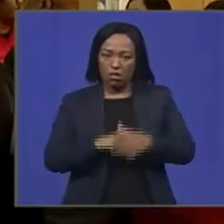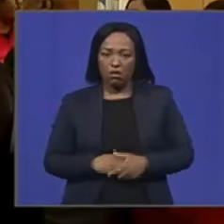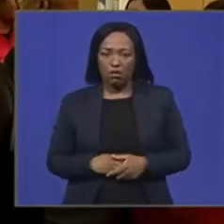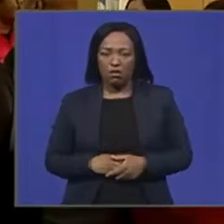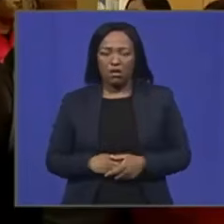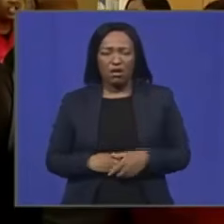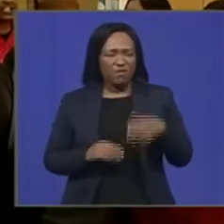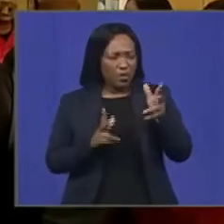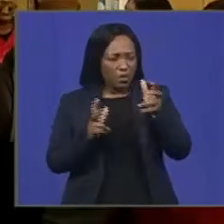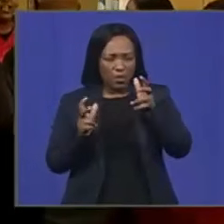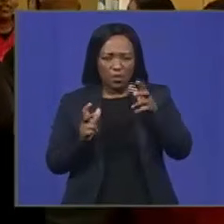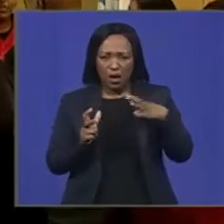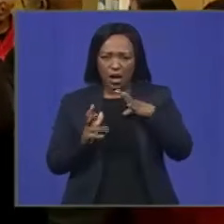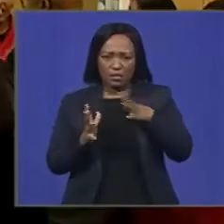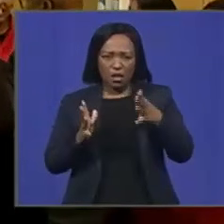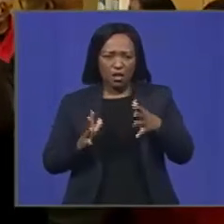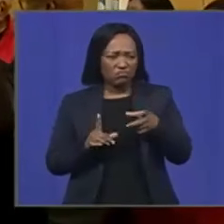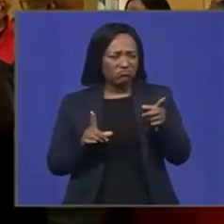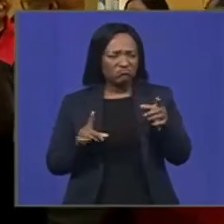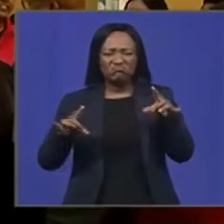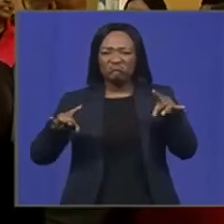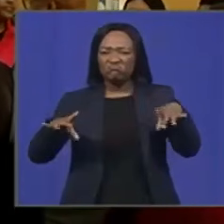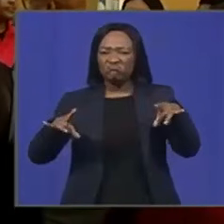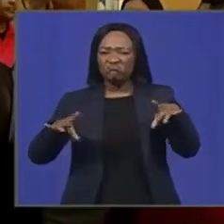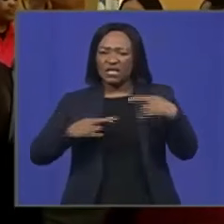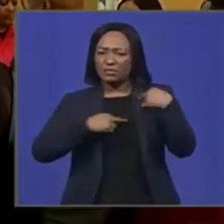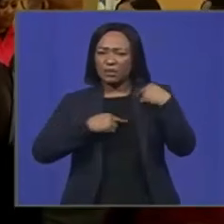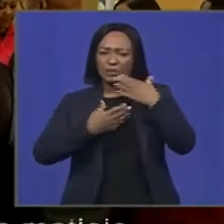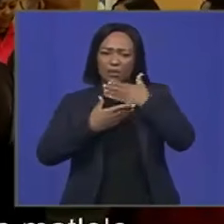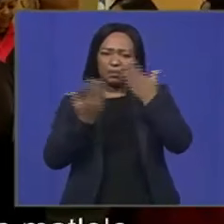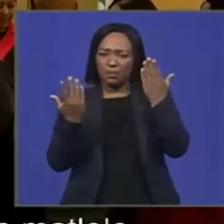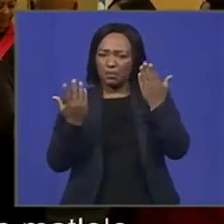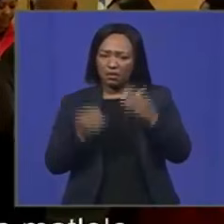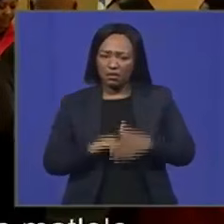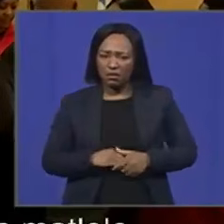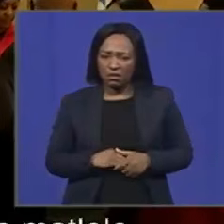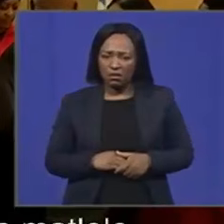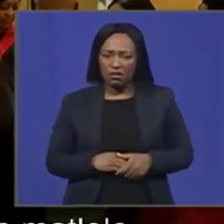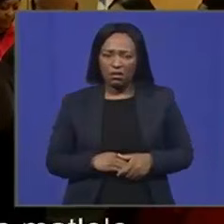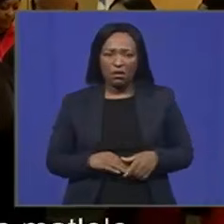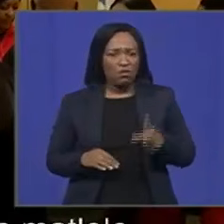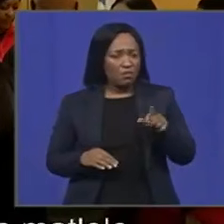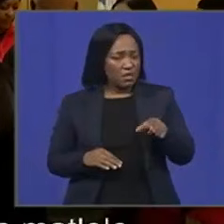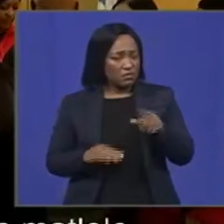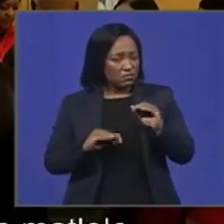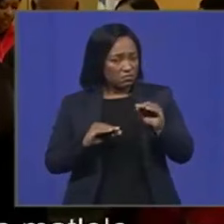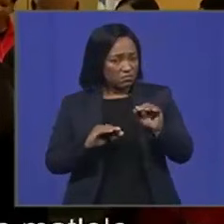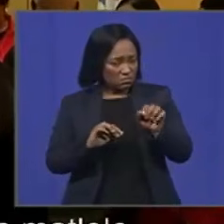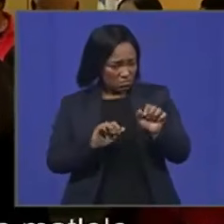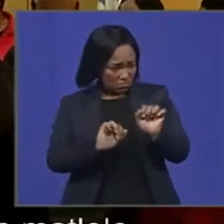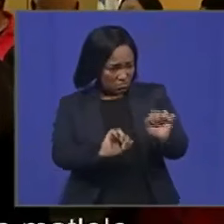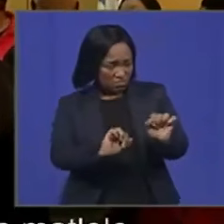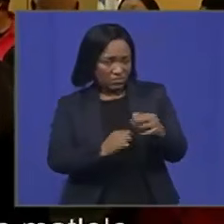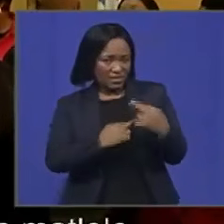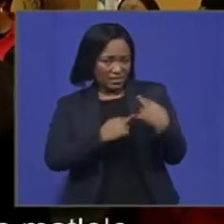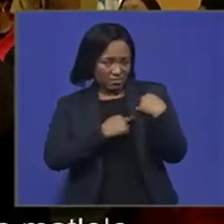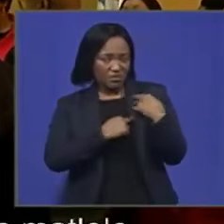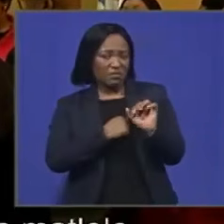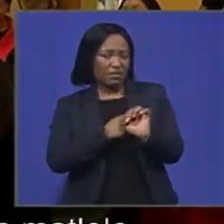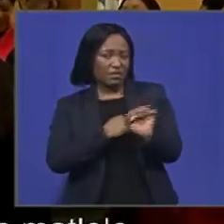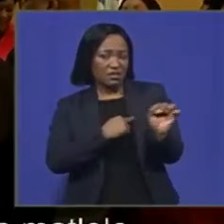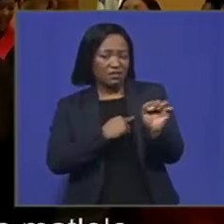any responsibility. We've got to work with them to understand that to change the Tsoboga is their responsibility. They are